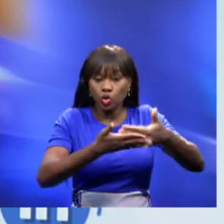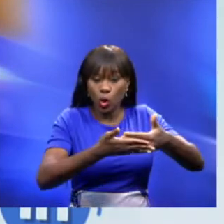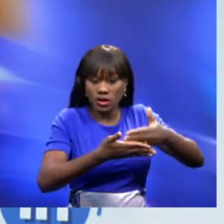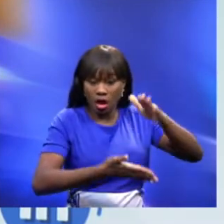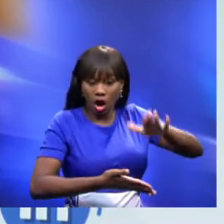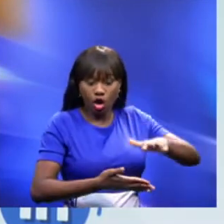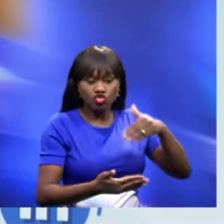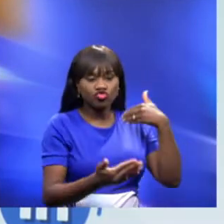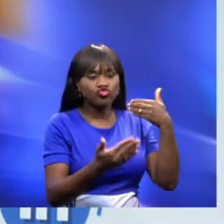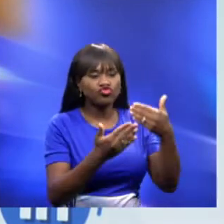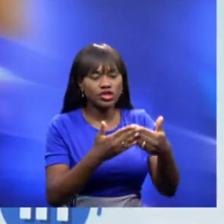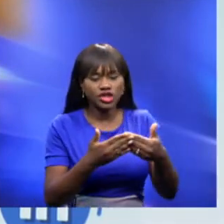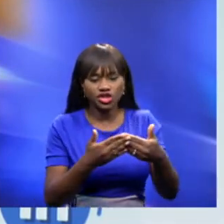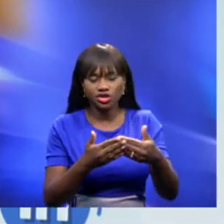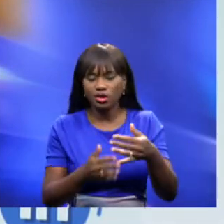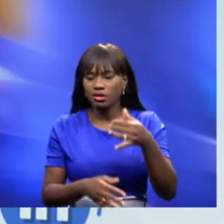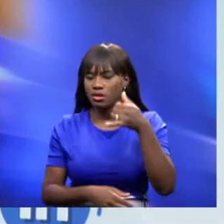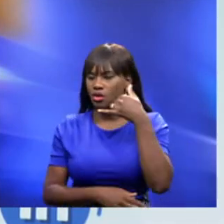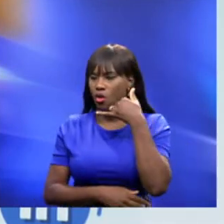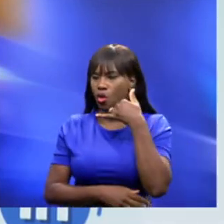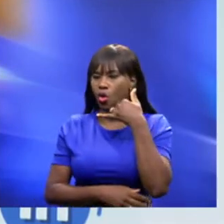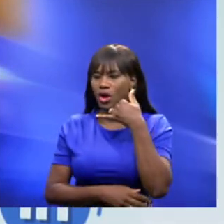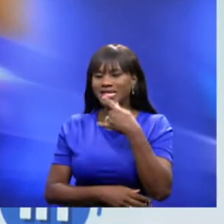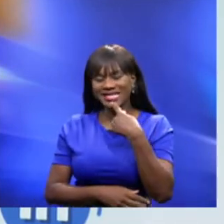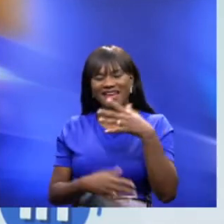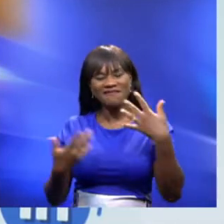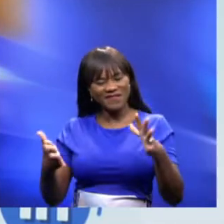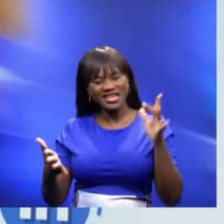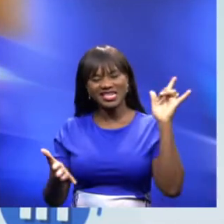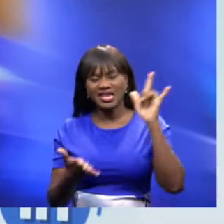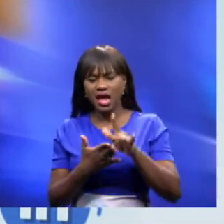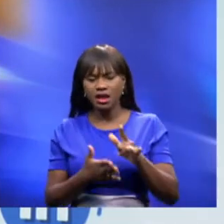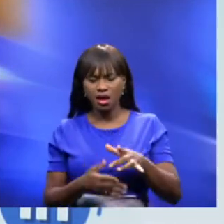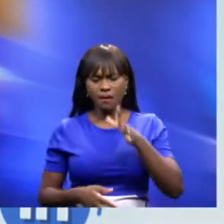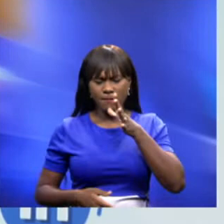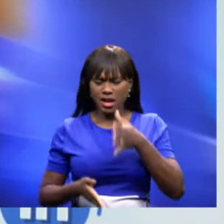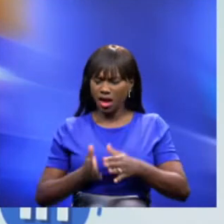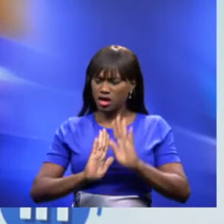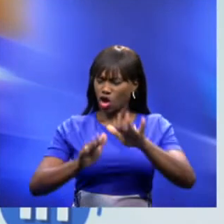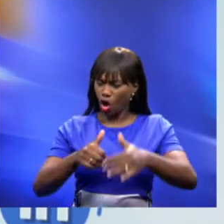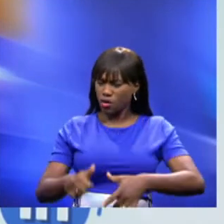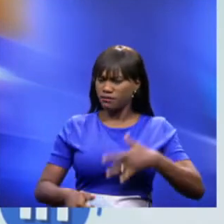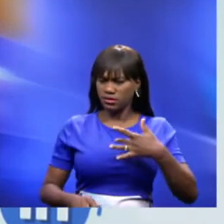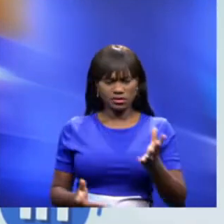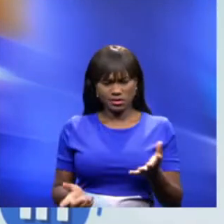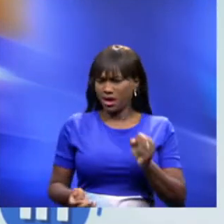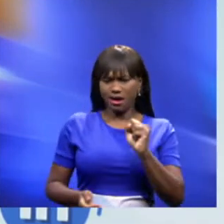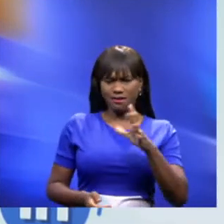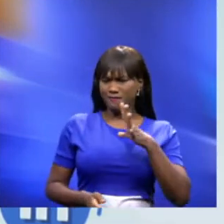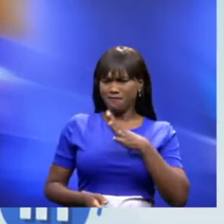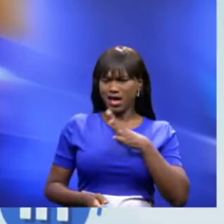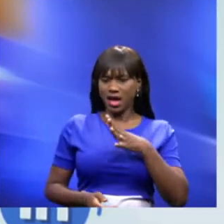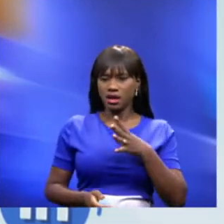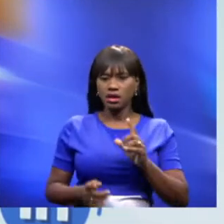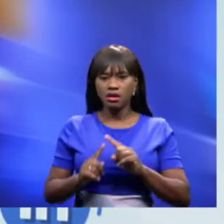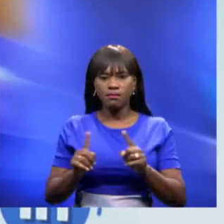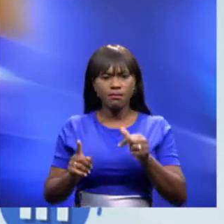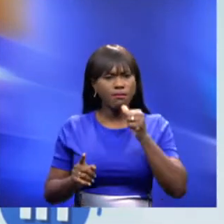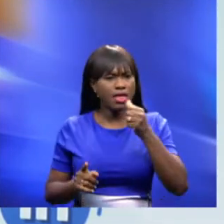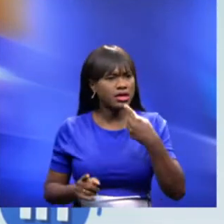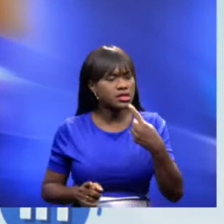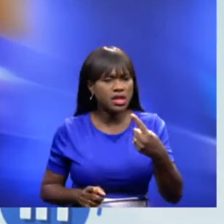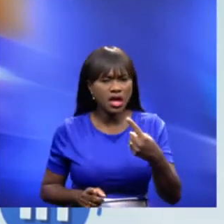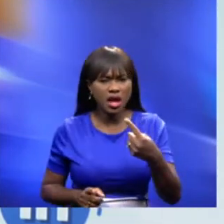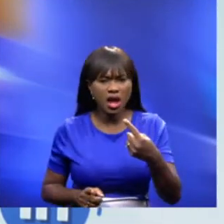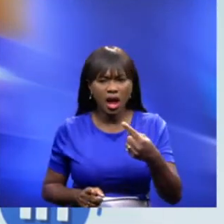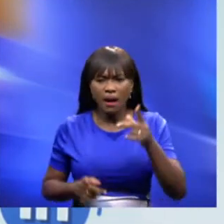she called and said, "Mommy, I've landed." She said, "How are you feeling?" She said, "Well, I'm okay. I heard you weren't well." I said, "No,